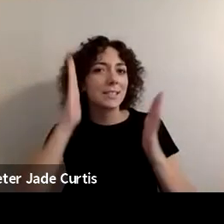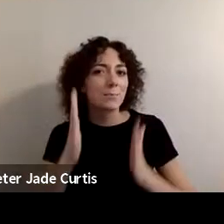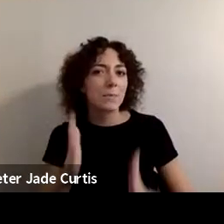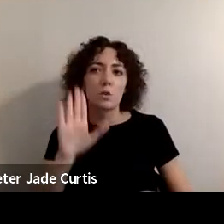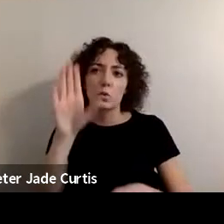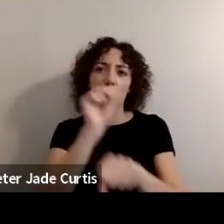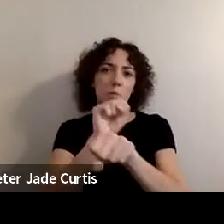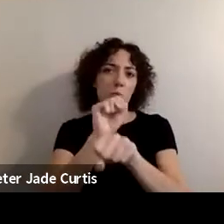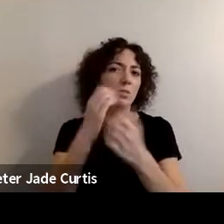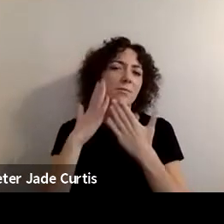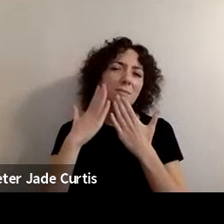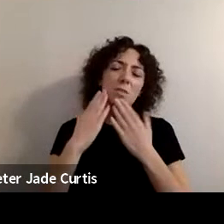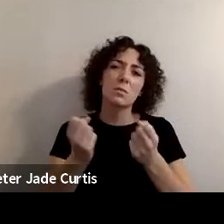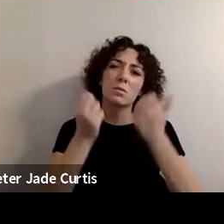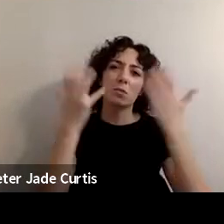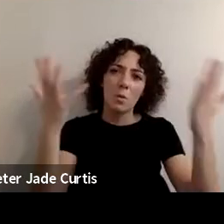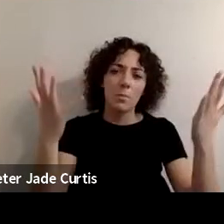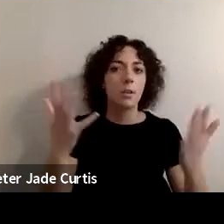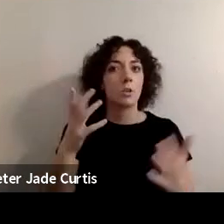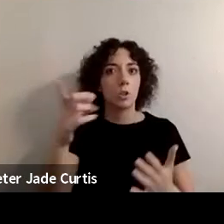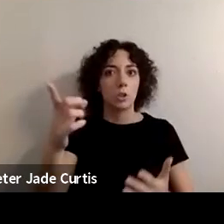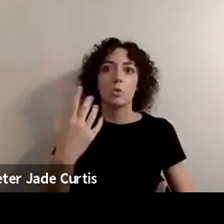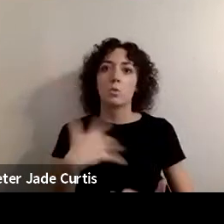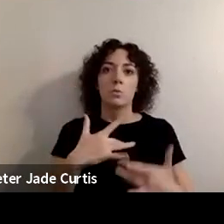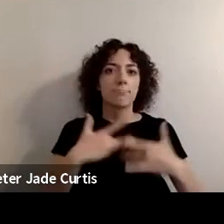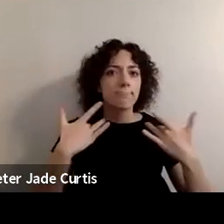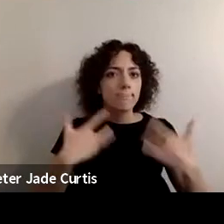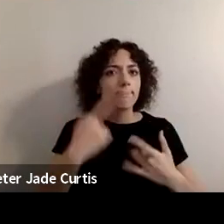do and for graciously agreeing to share your